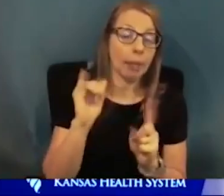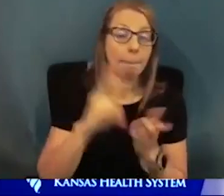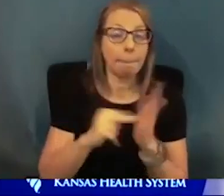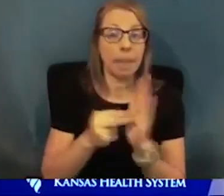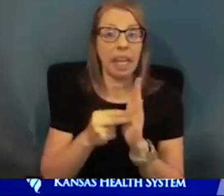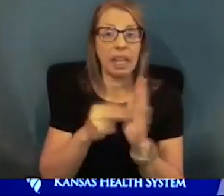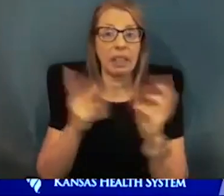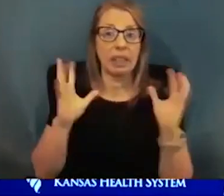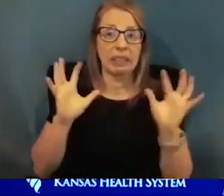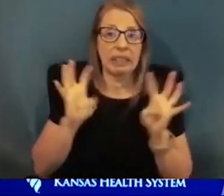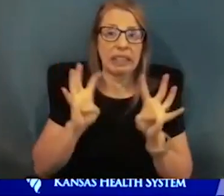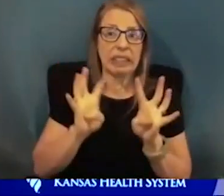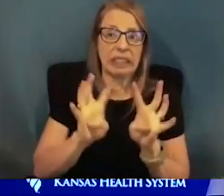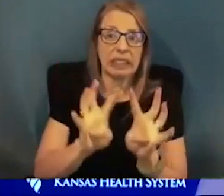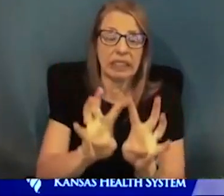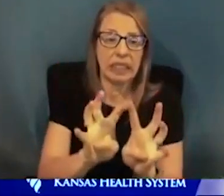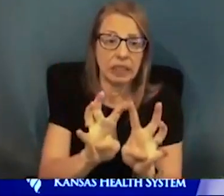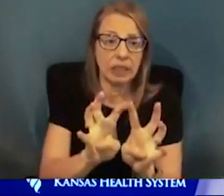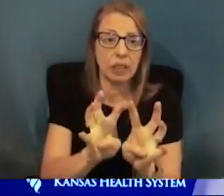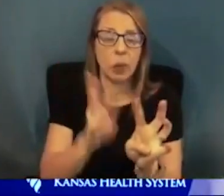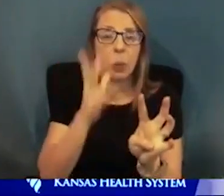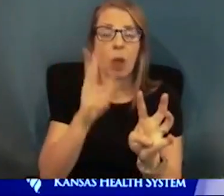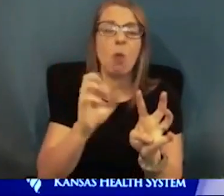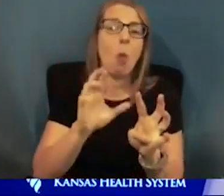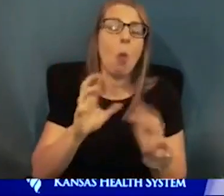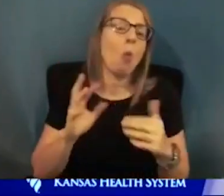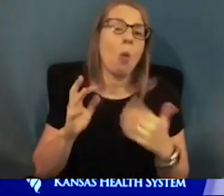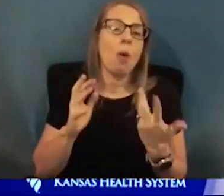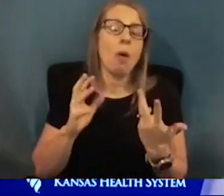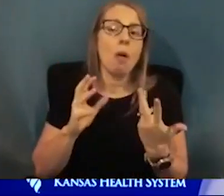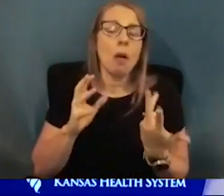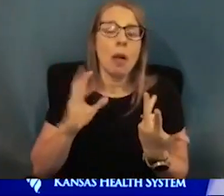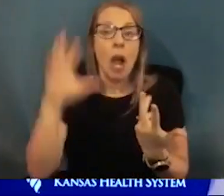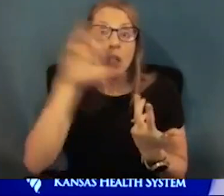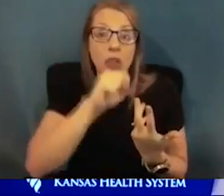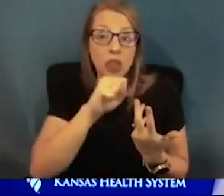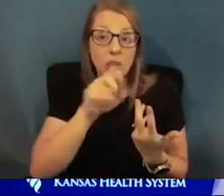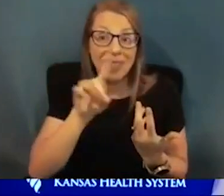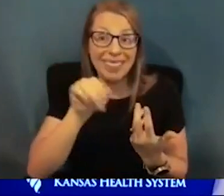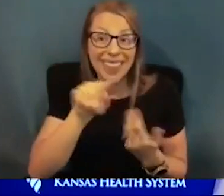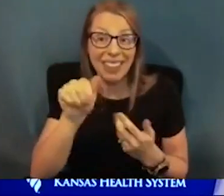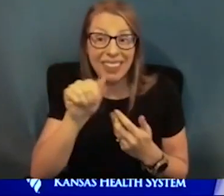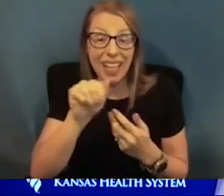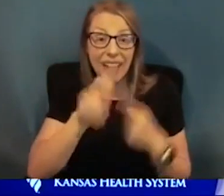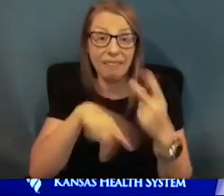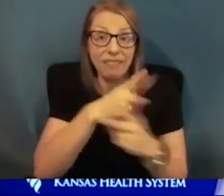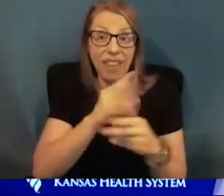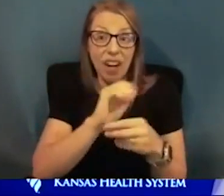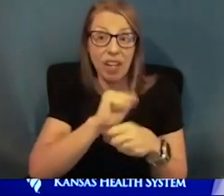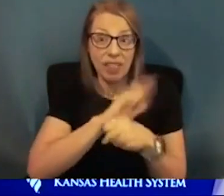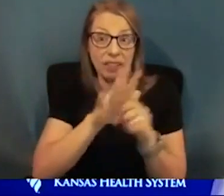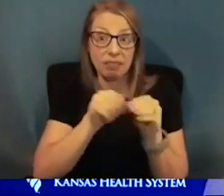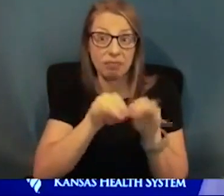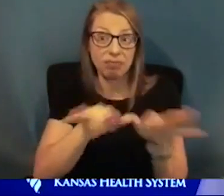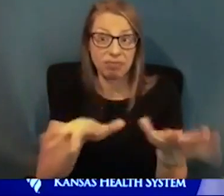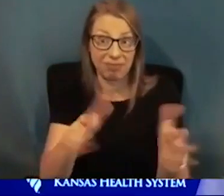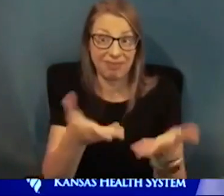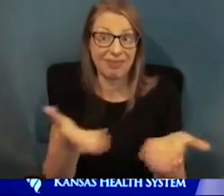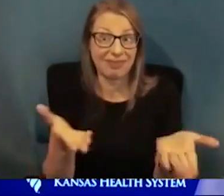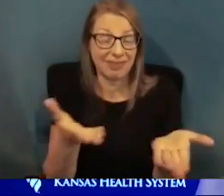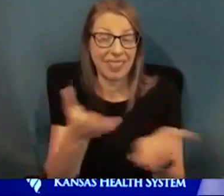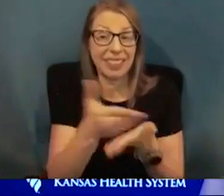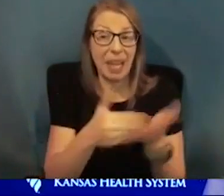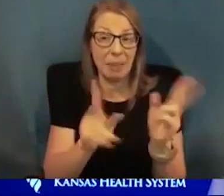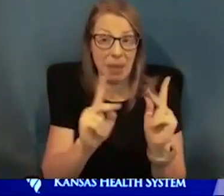with a bunch of other people where you have to assume that there's probably Delta in that some of those people